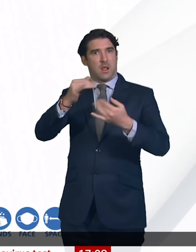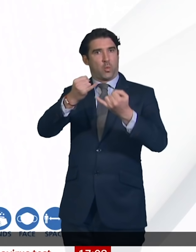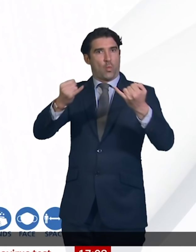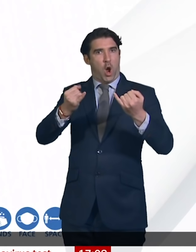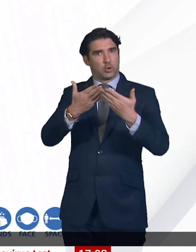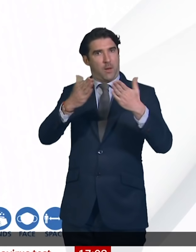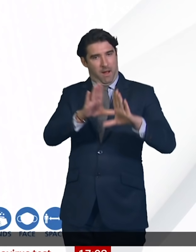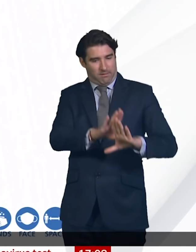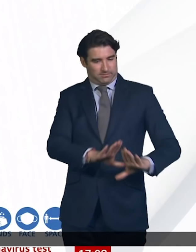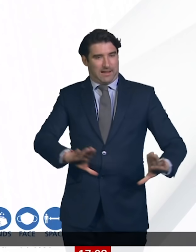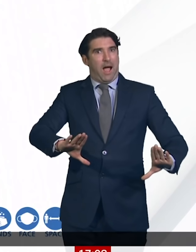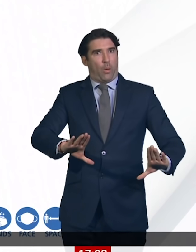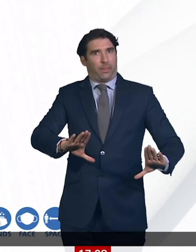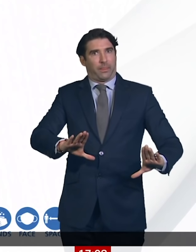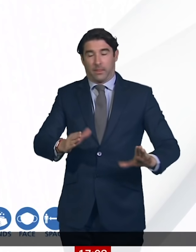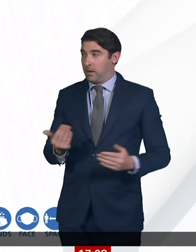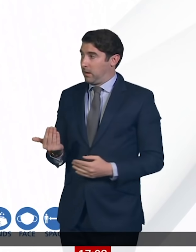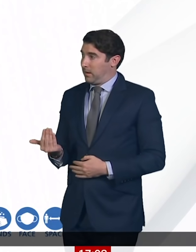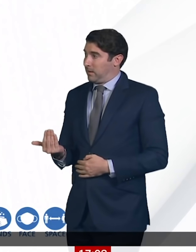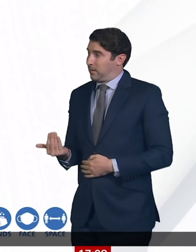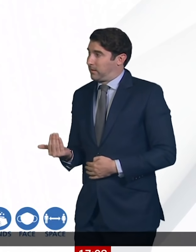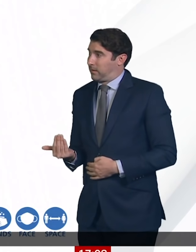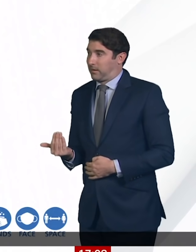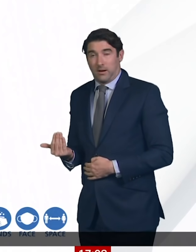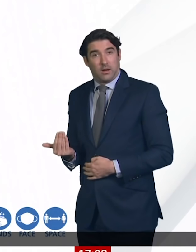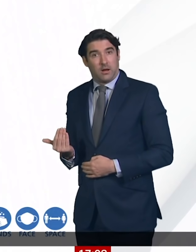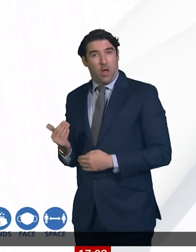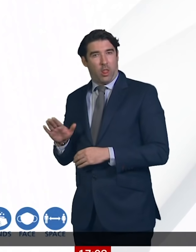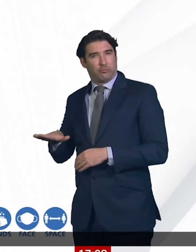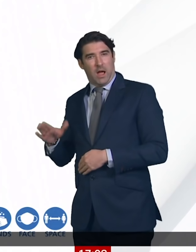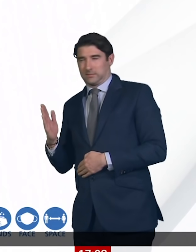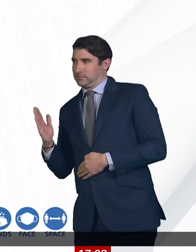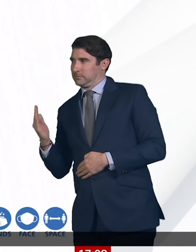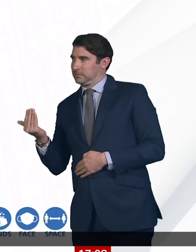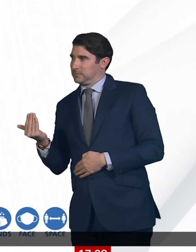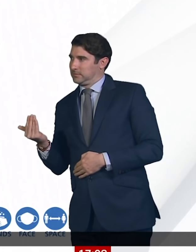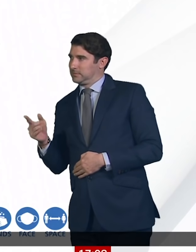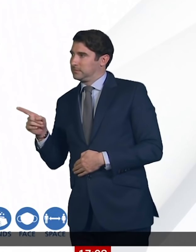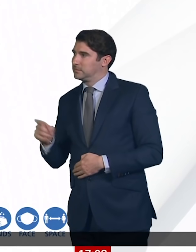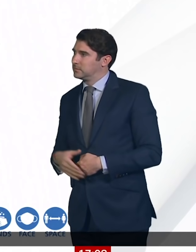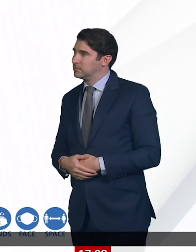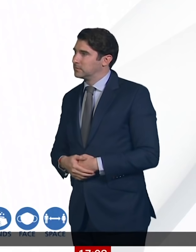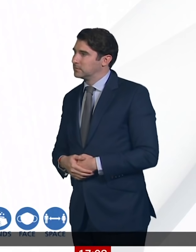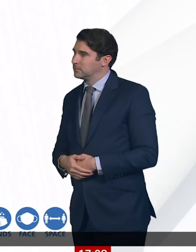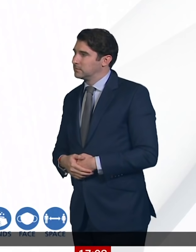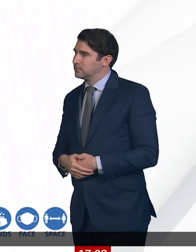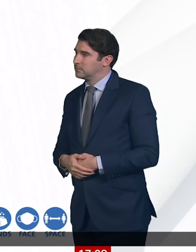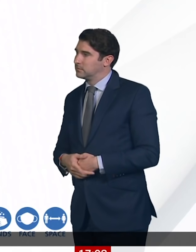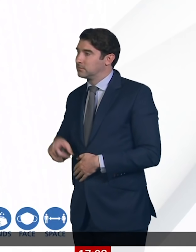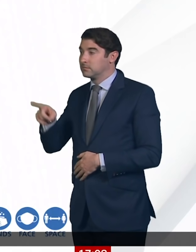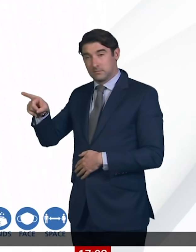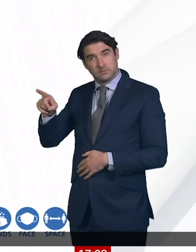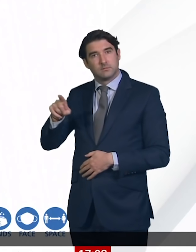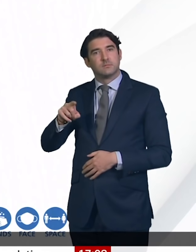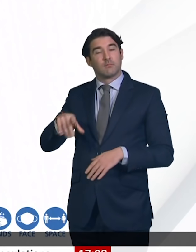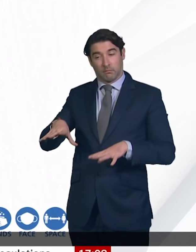But on the right, what you can see is also the increase in COVID activity that is happening over the